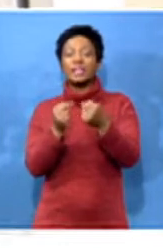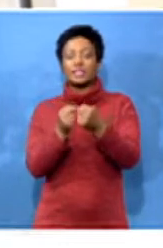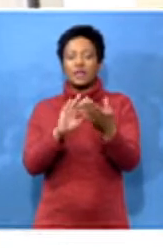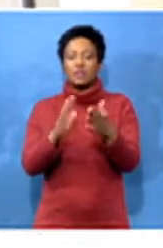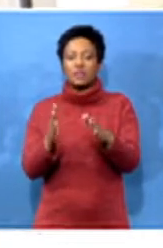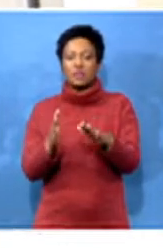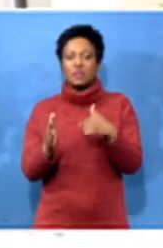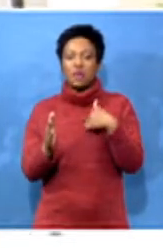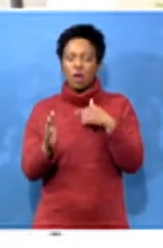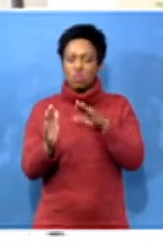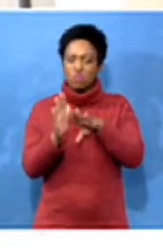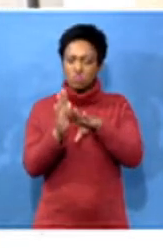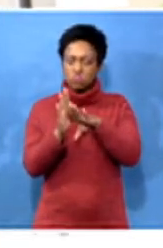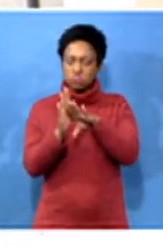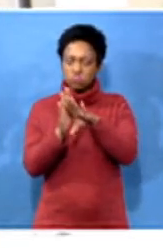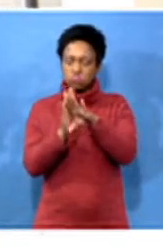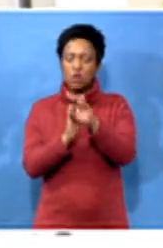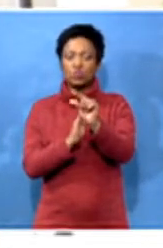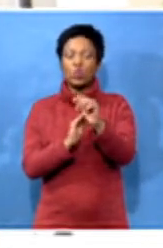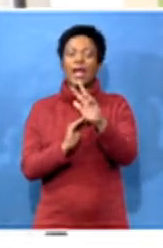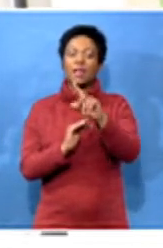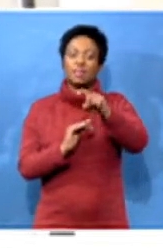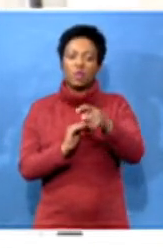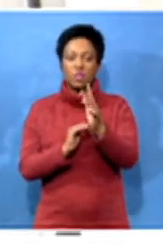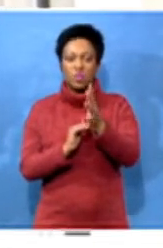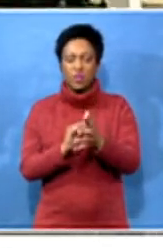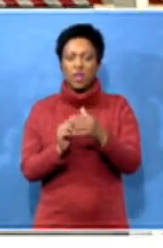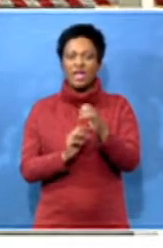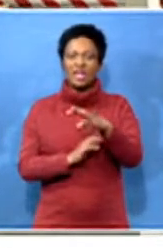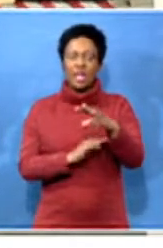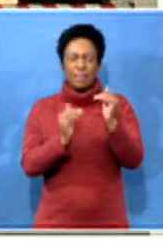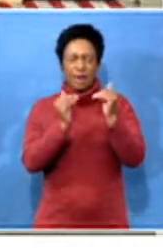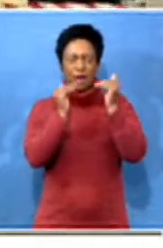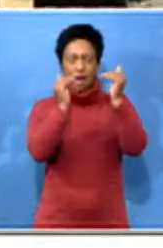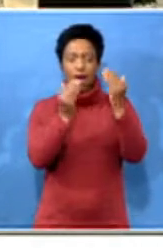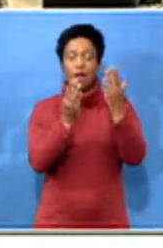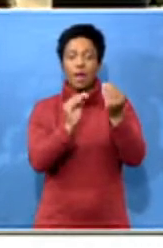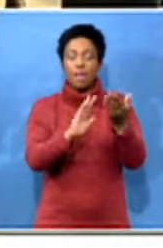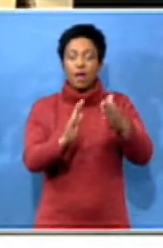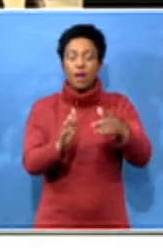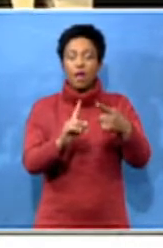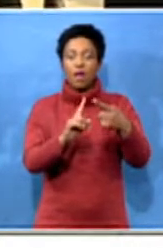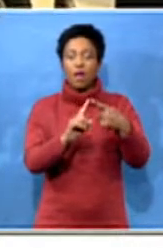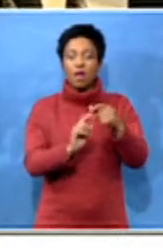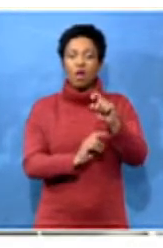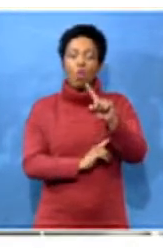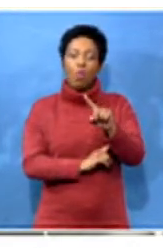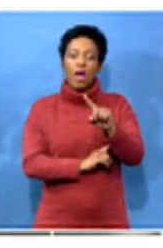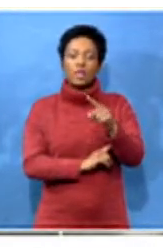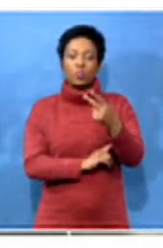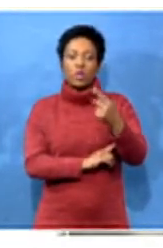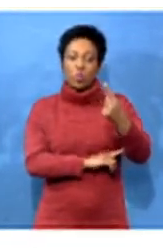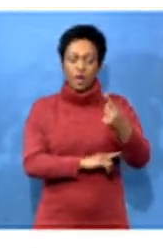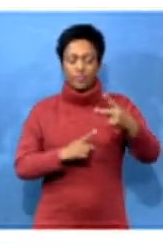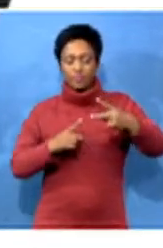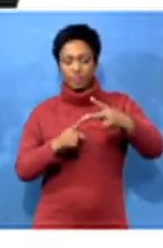fast approaching the 8,000 mark. The Eastern Cape has recorded the highest number of fatalities at 121,